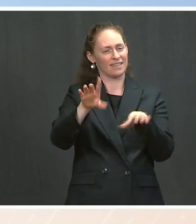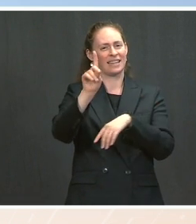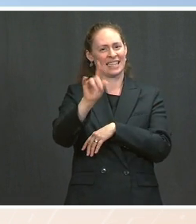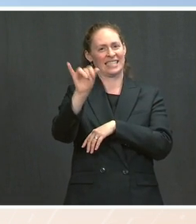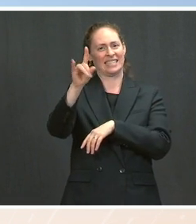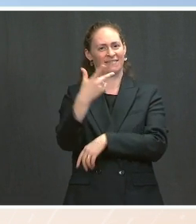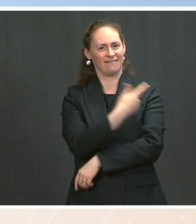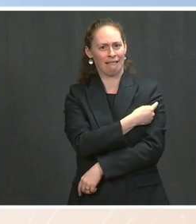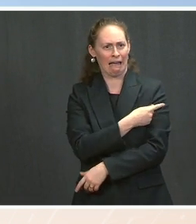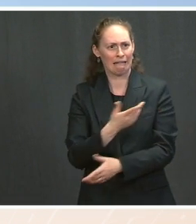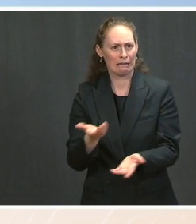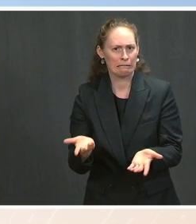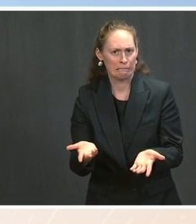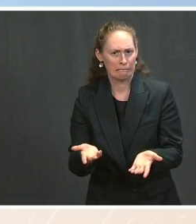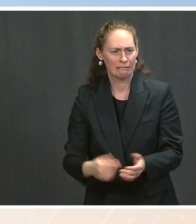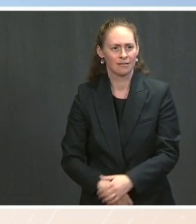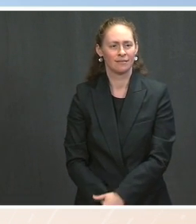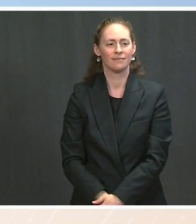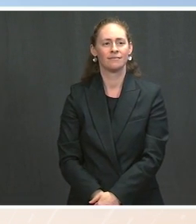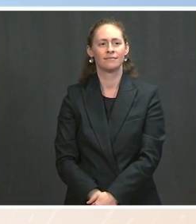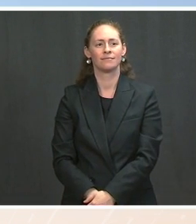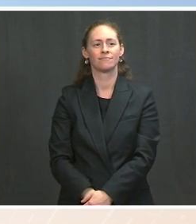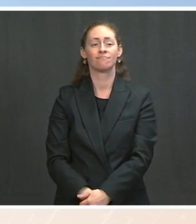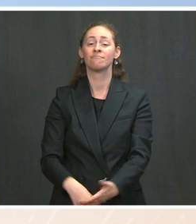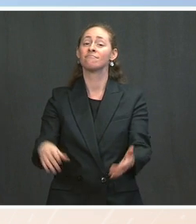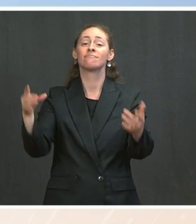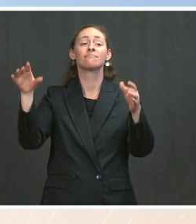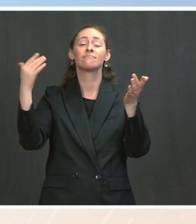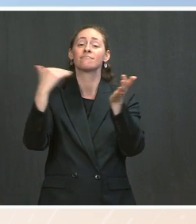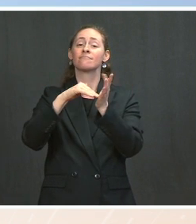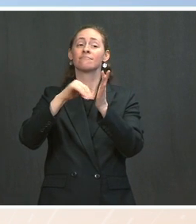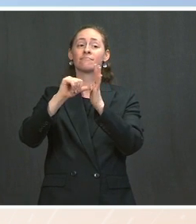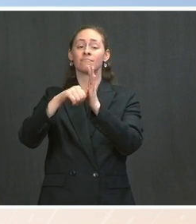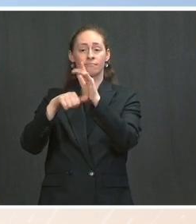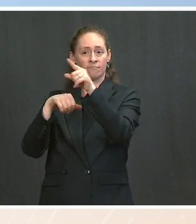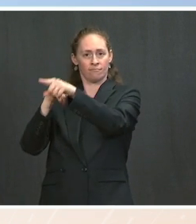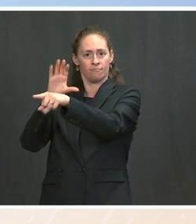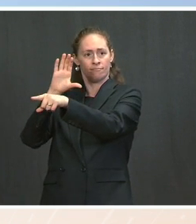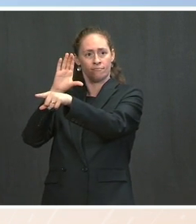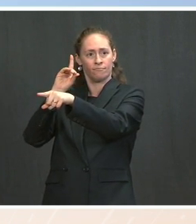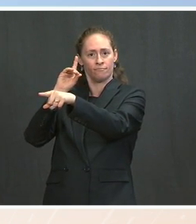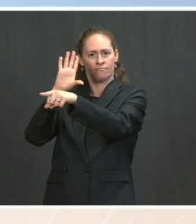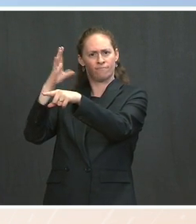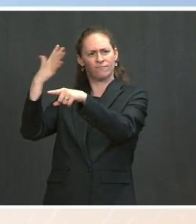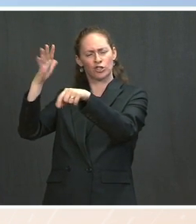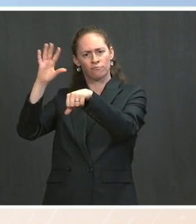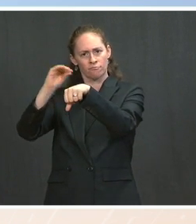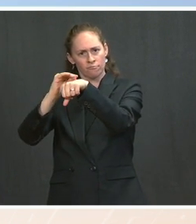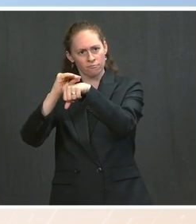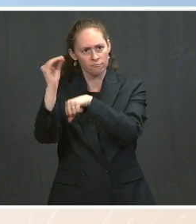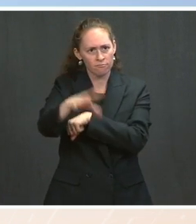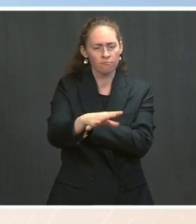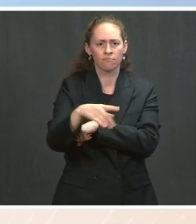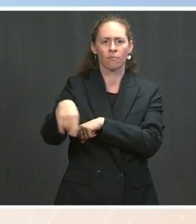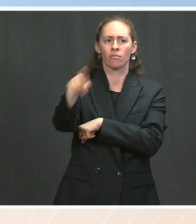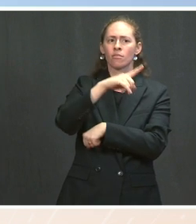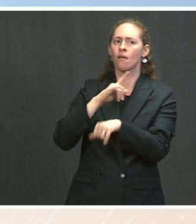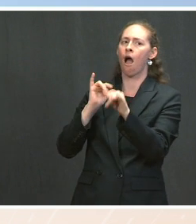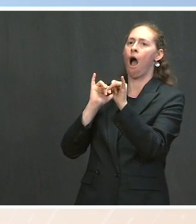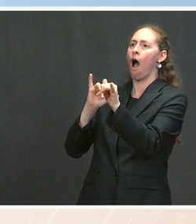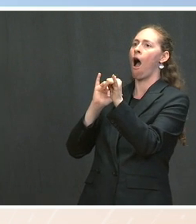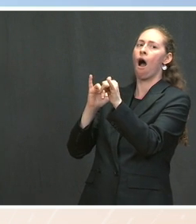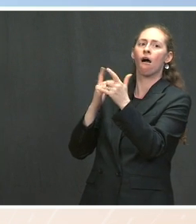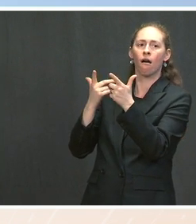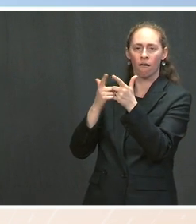the guidance provided was information so people could take steps to protect themselves, either to get